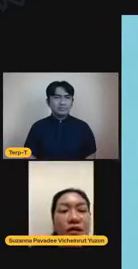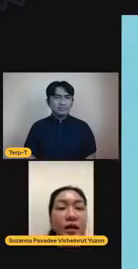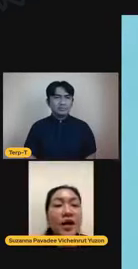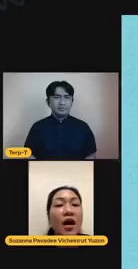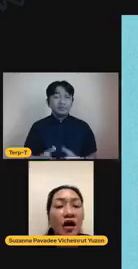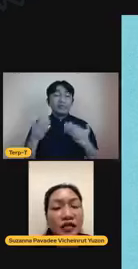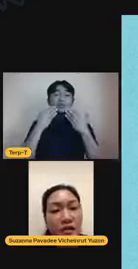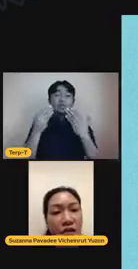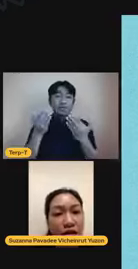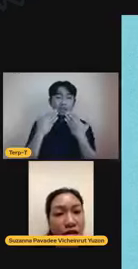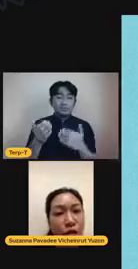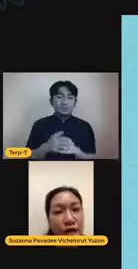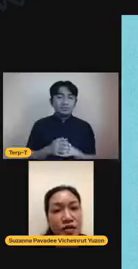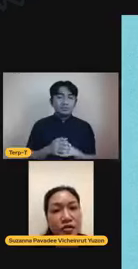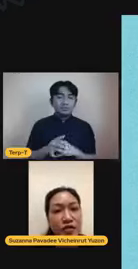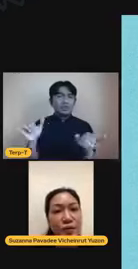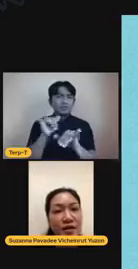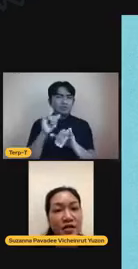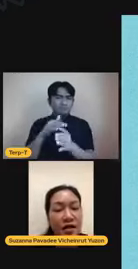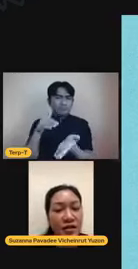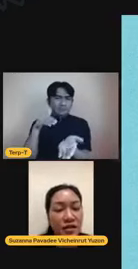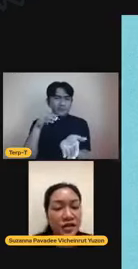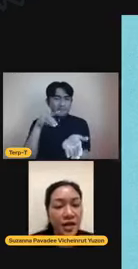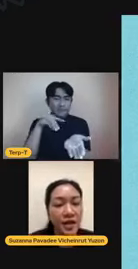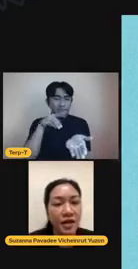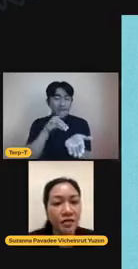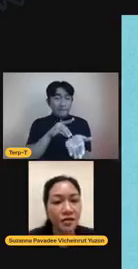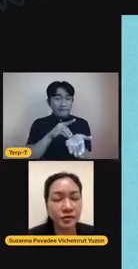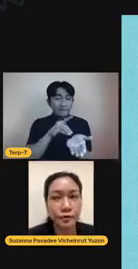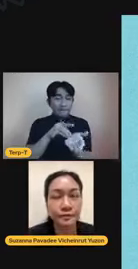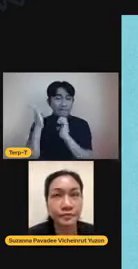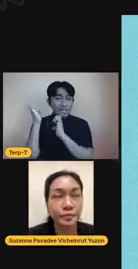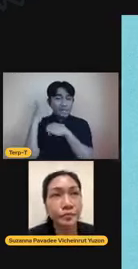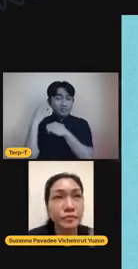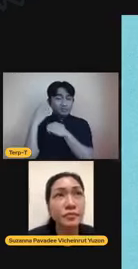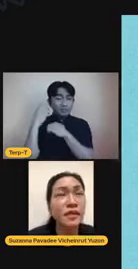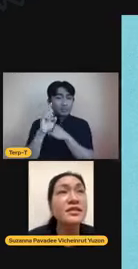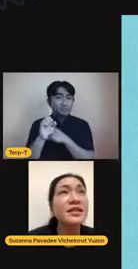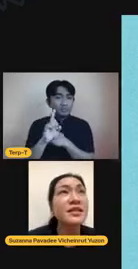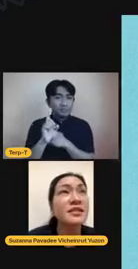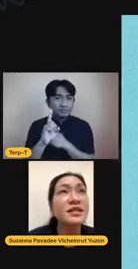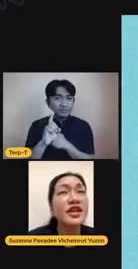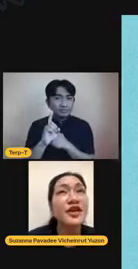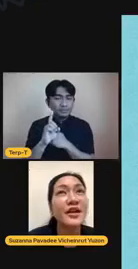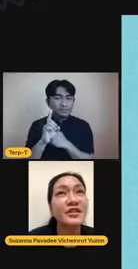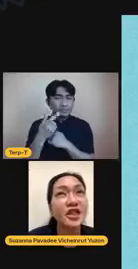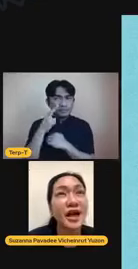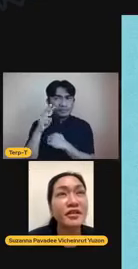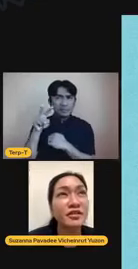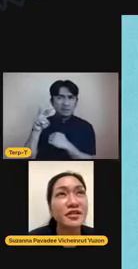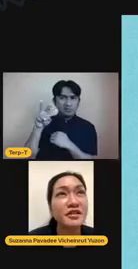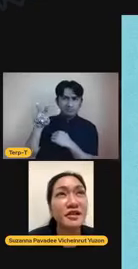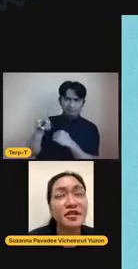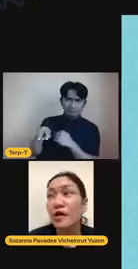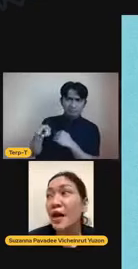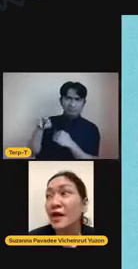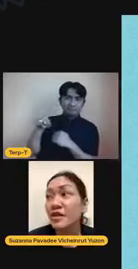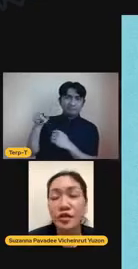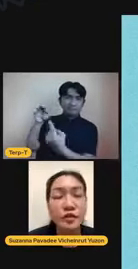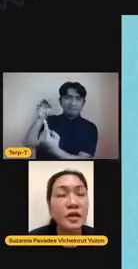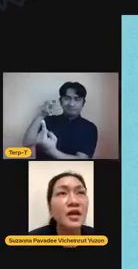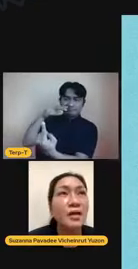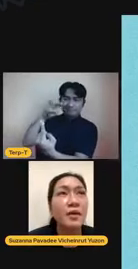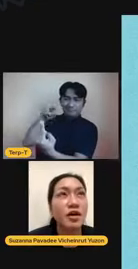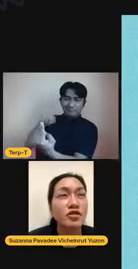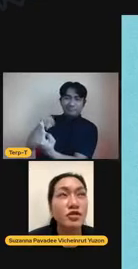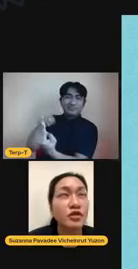Thank you. So also the doctors, we also expect the doctors, you know, to see her as a child, see her as Johanna